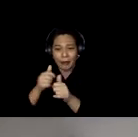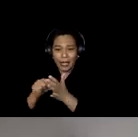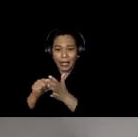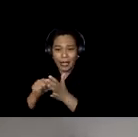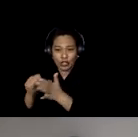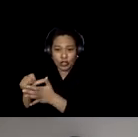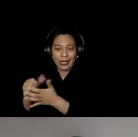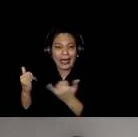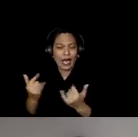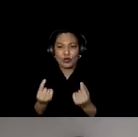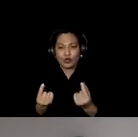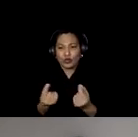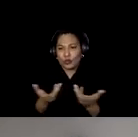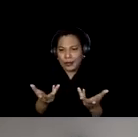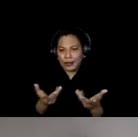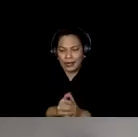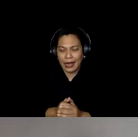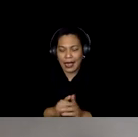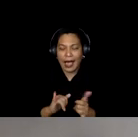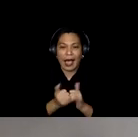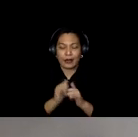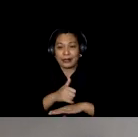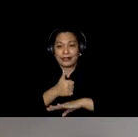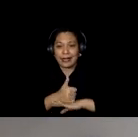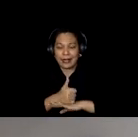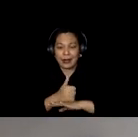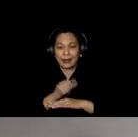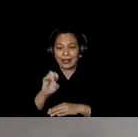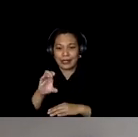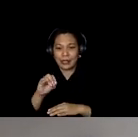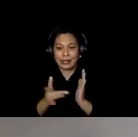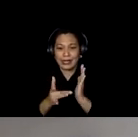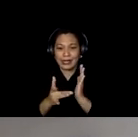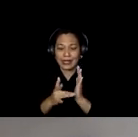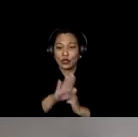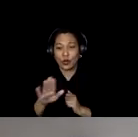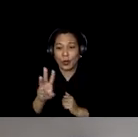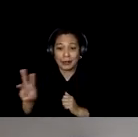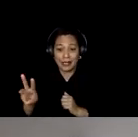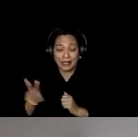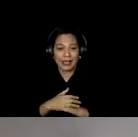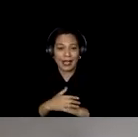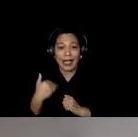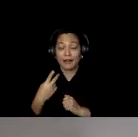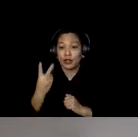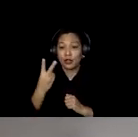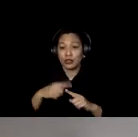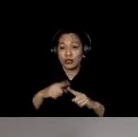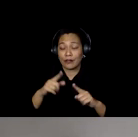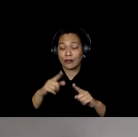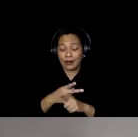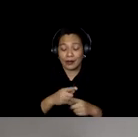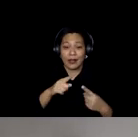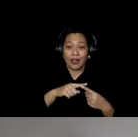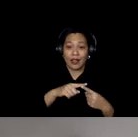look at what do you do with these keywords? How do you start implementing SEO techniques on your page? There's two different kinds of SEO: on page, which is